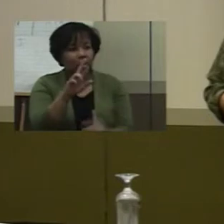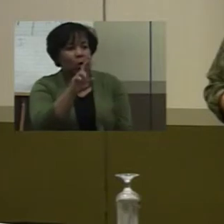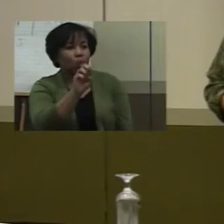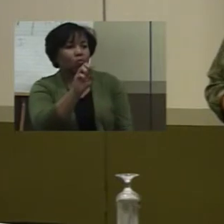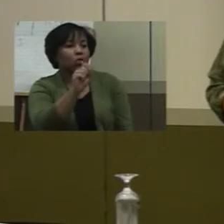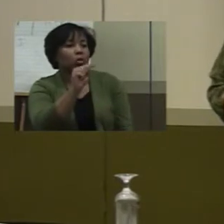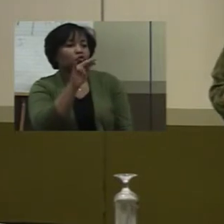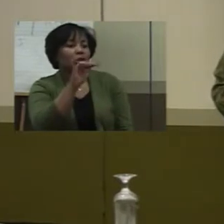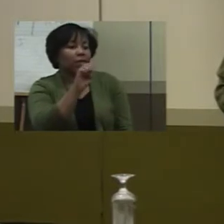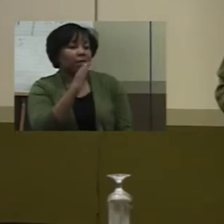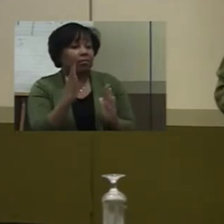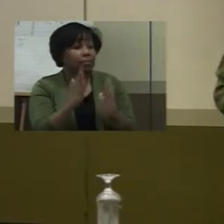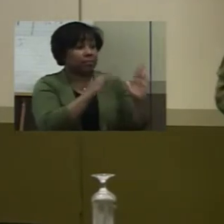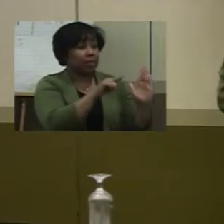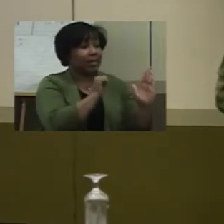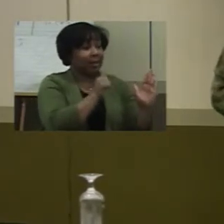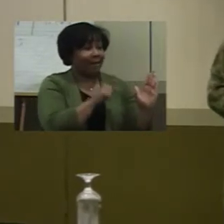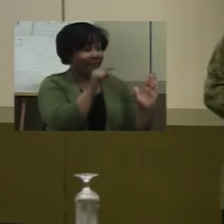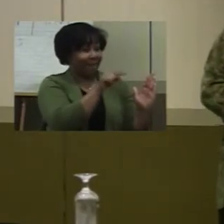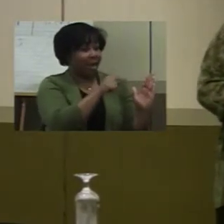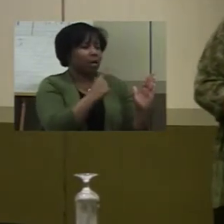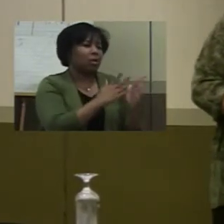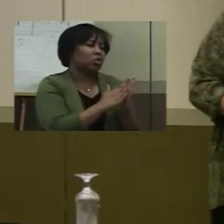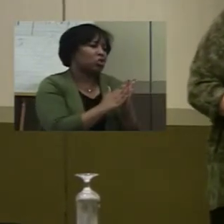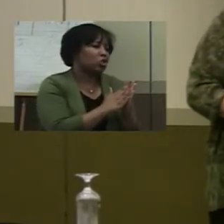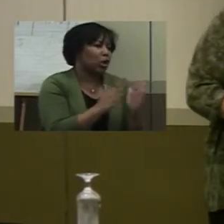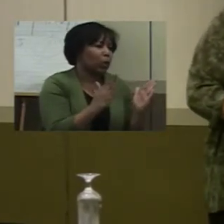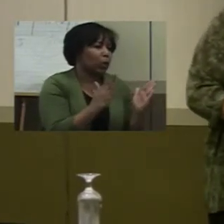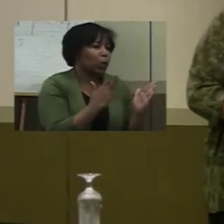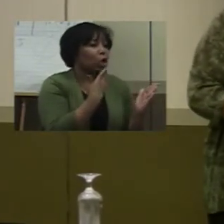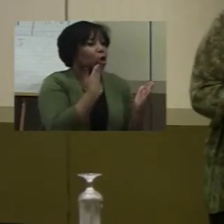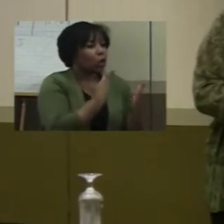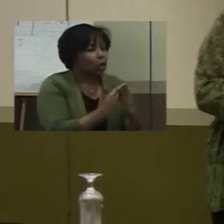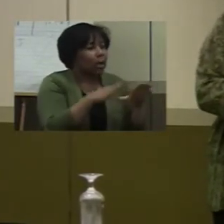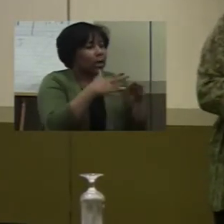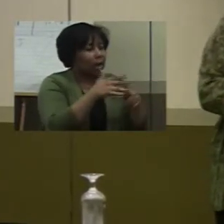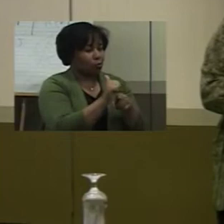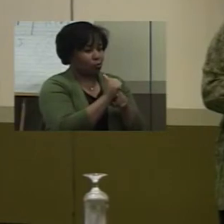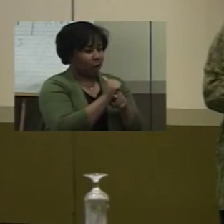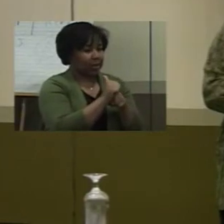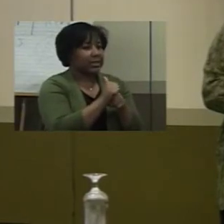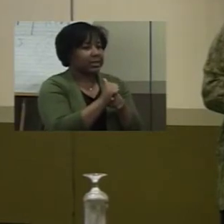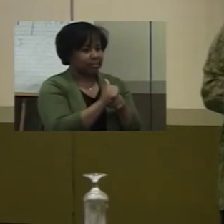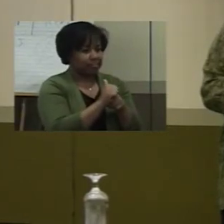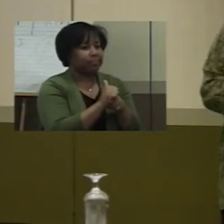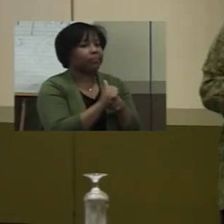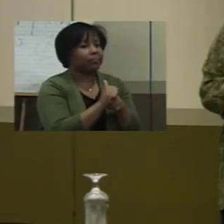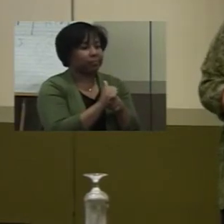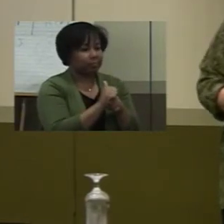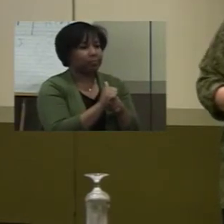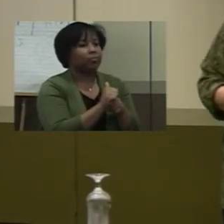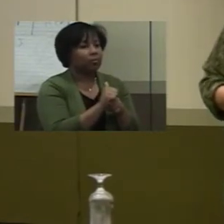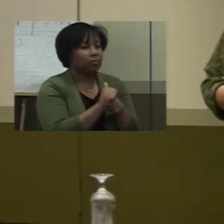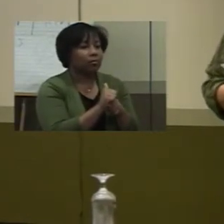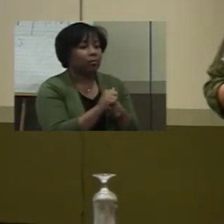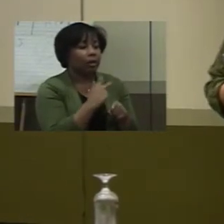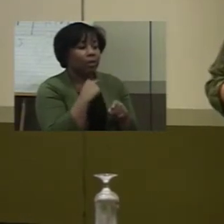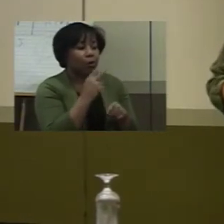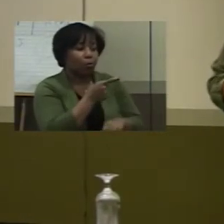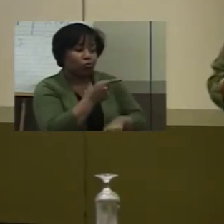interventions. So non-restrictive interventions are just general good classroom practices. Okay, a